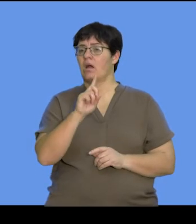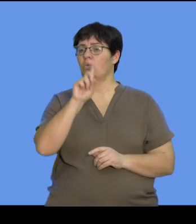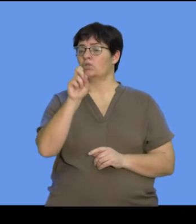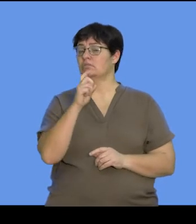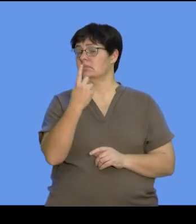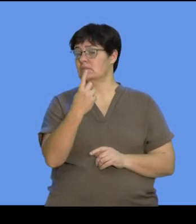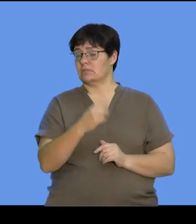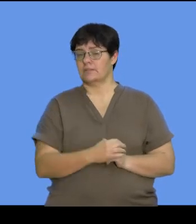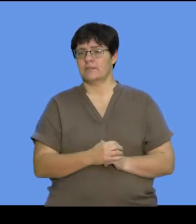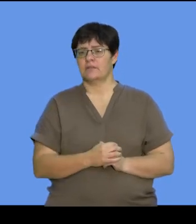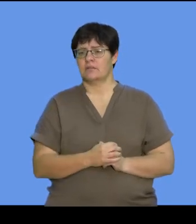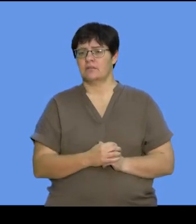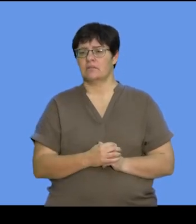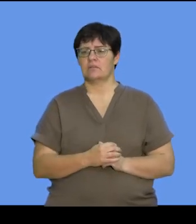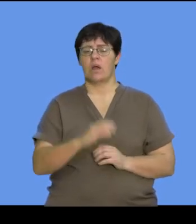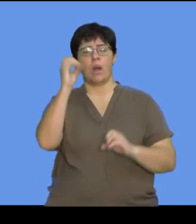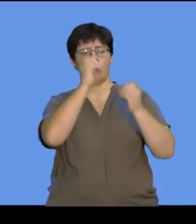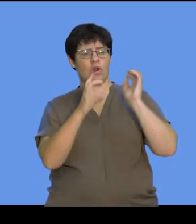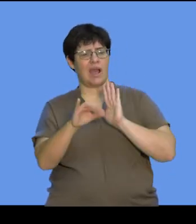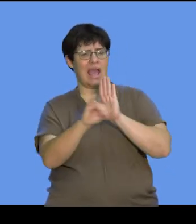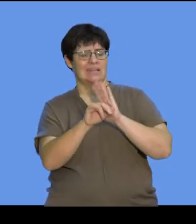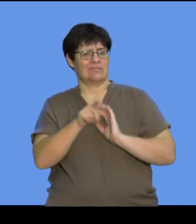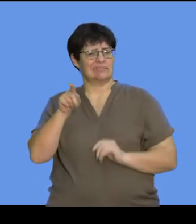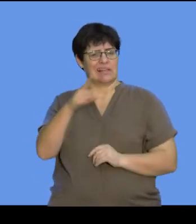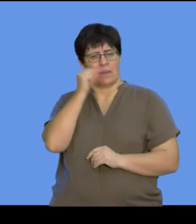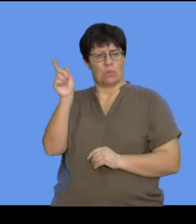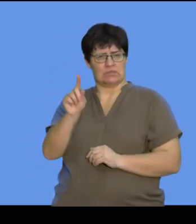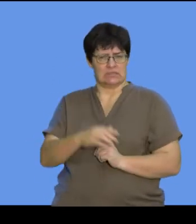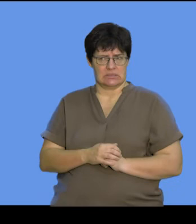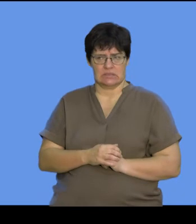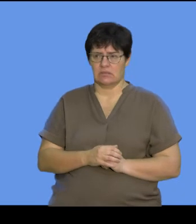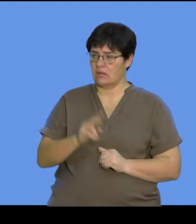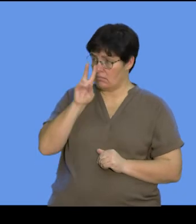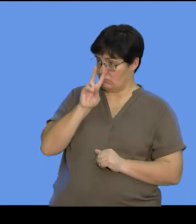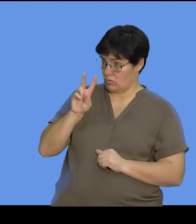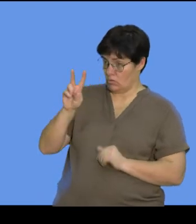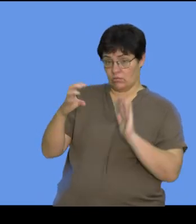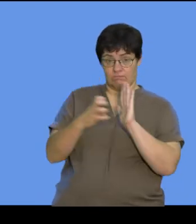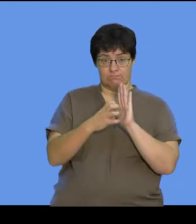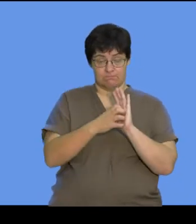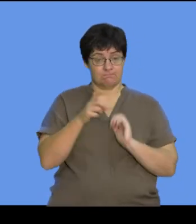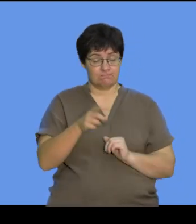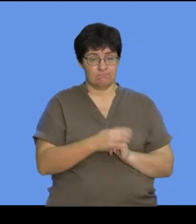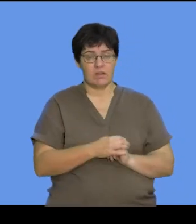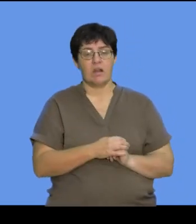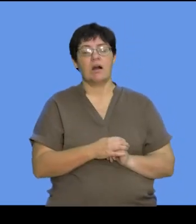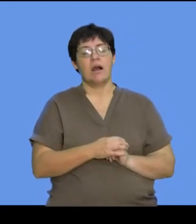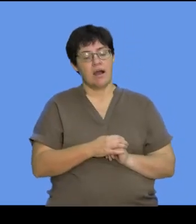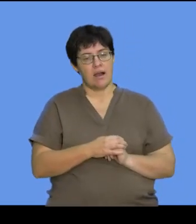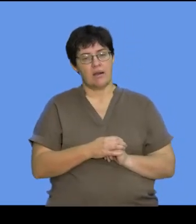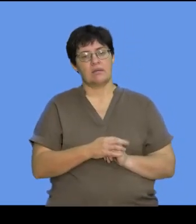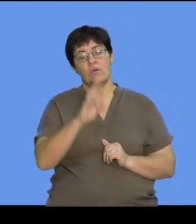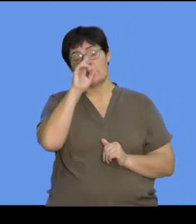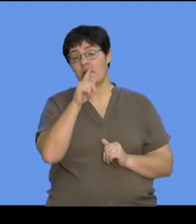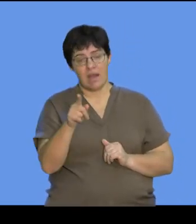A, identify the molecule in the diagram above. And so when I look at that molecule there, remember